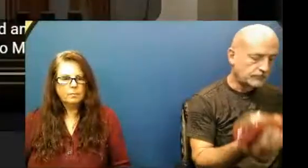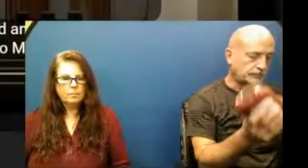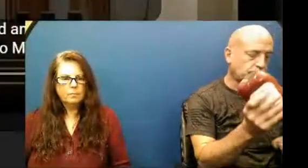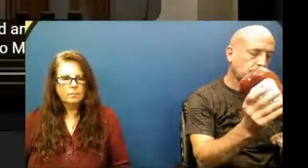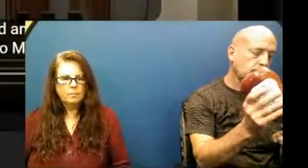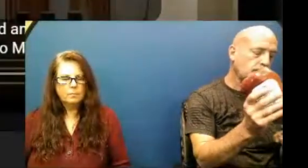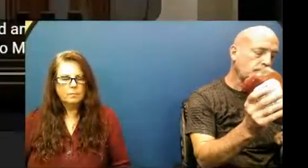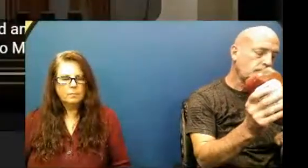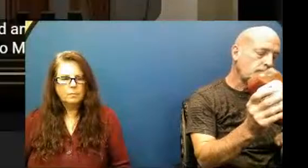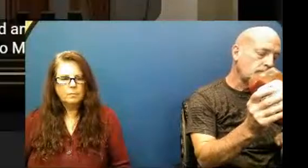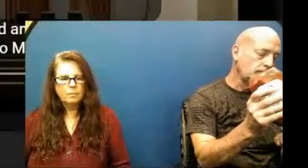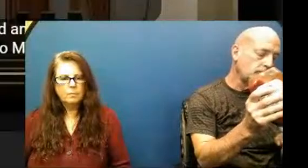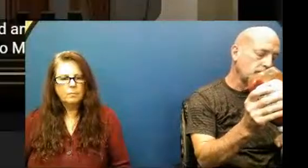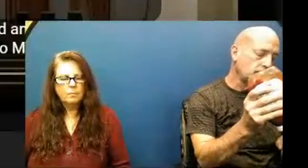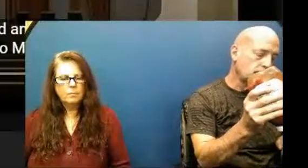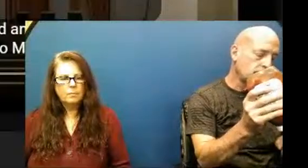and